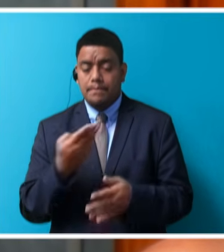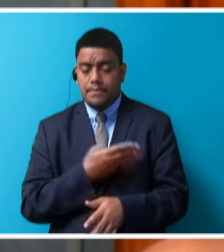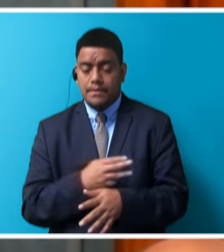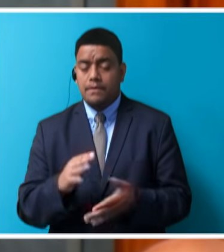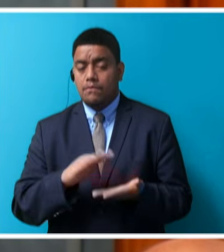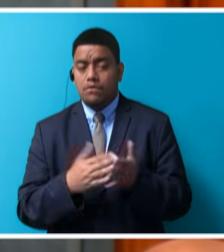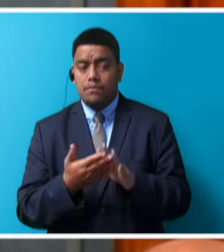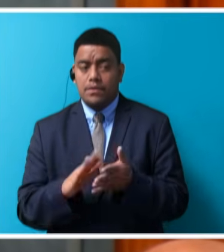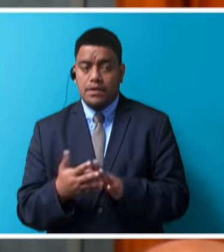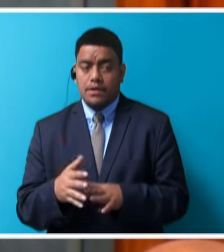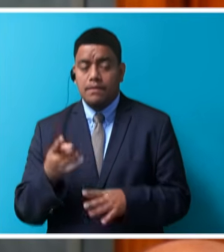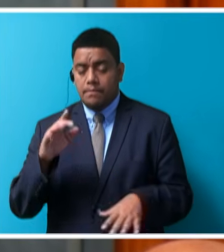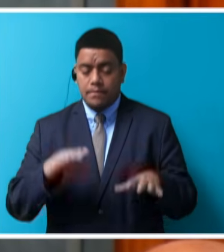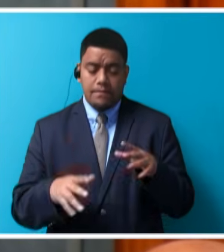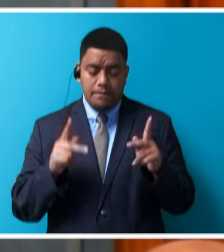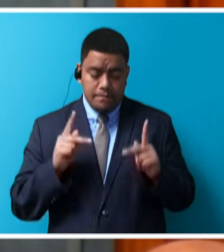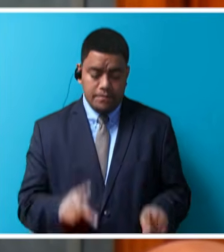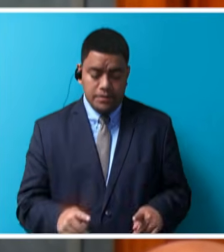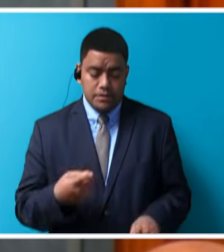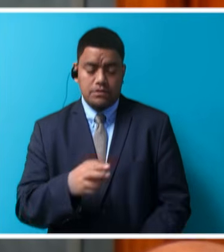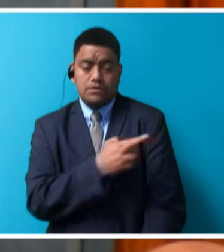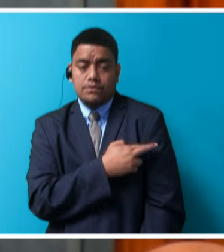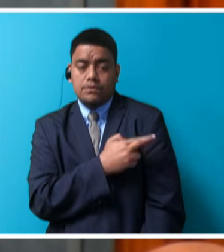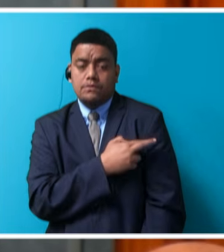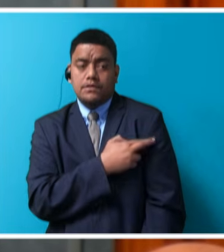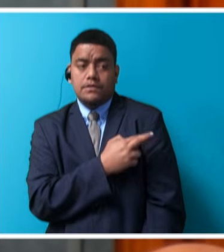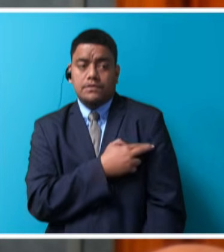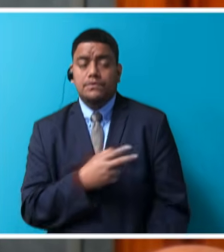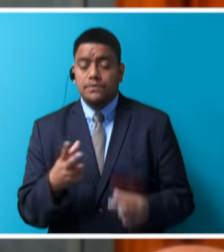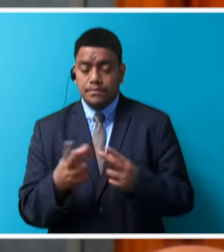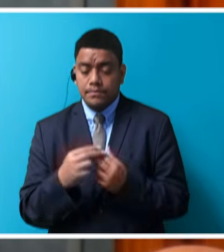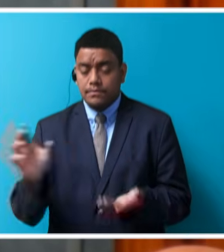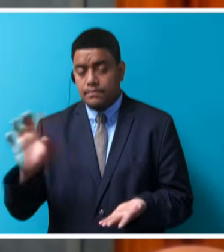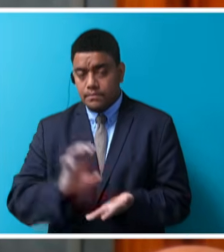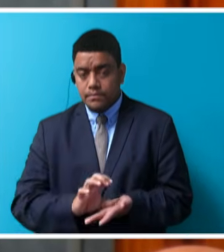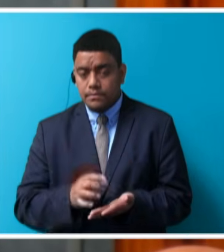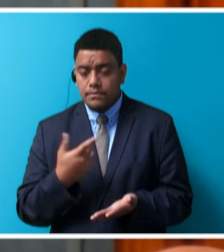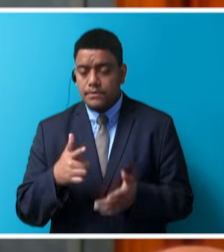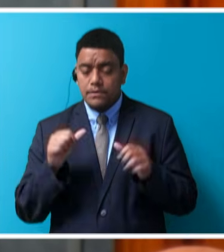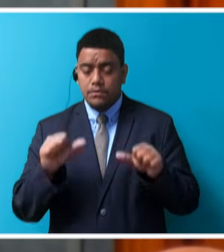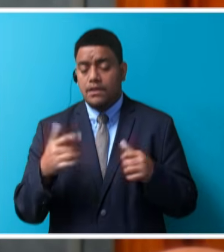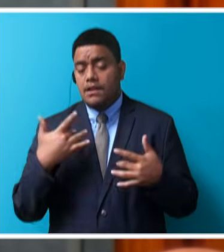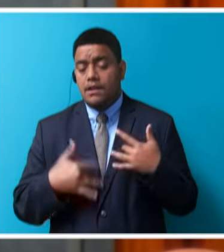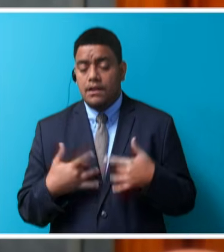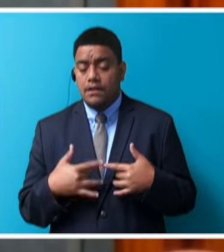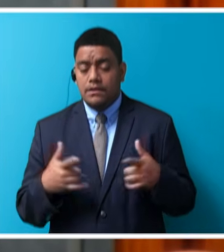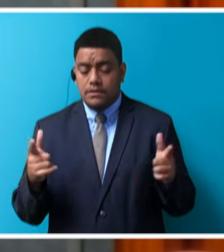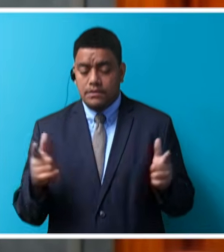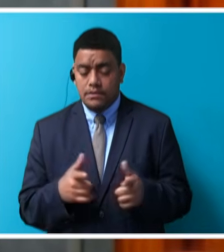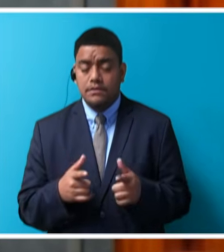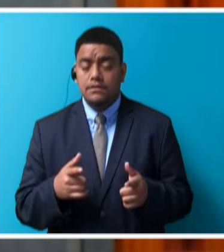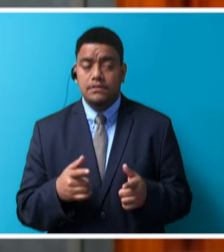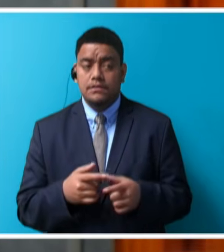communities. It balances fiscal responsibility with investment that protect lives, reduce